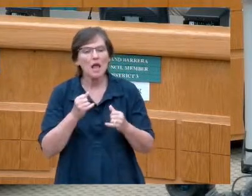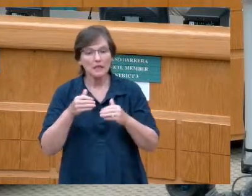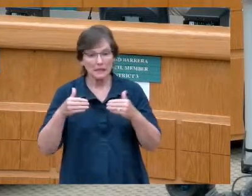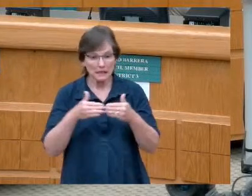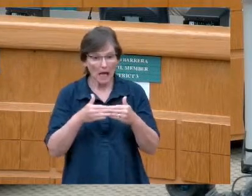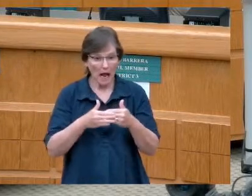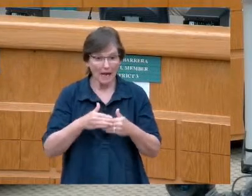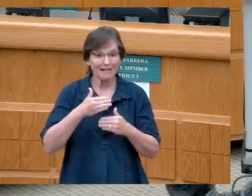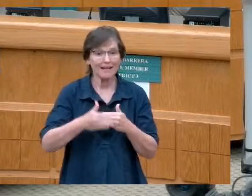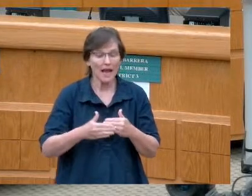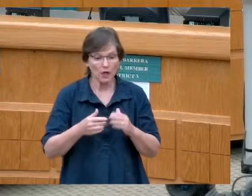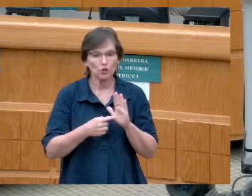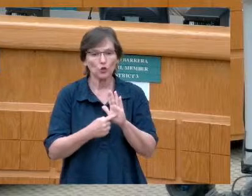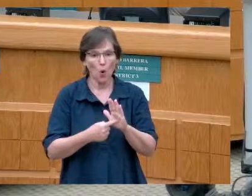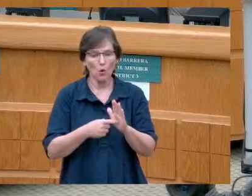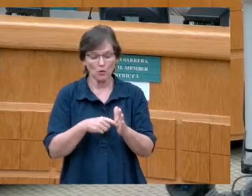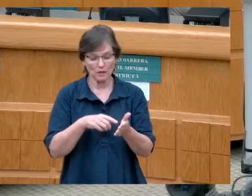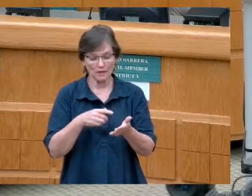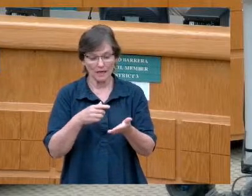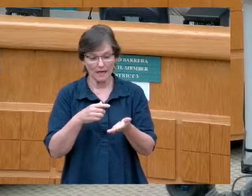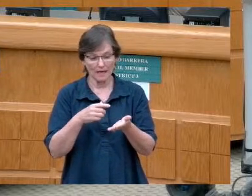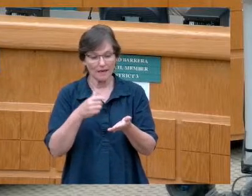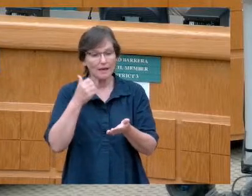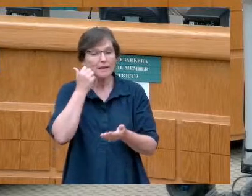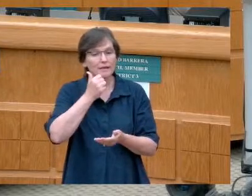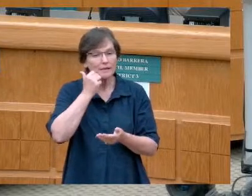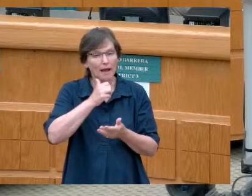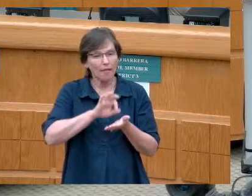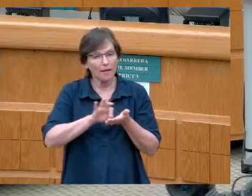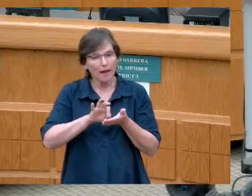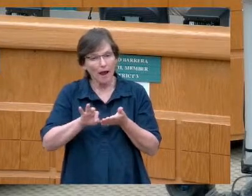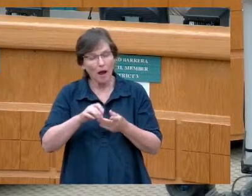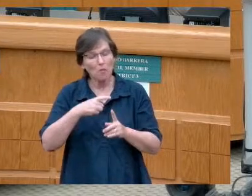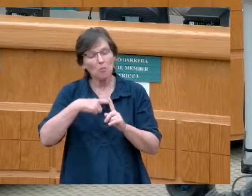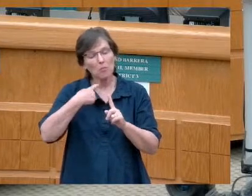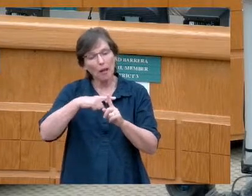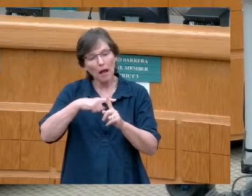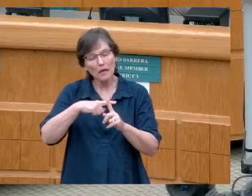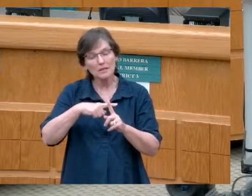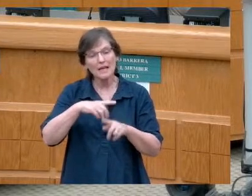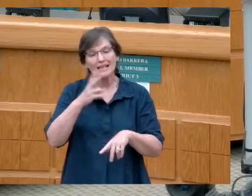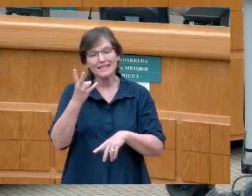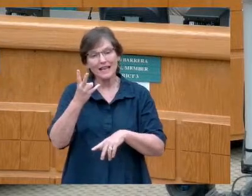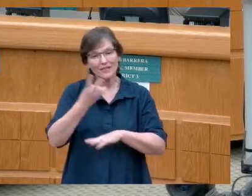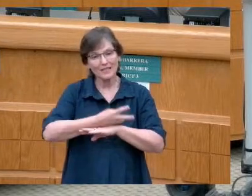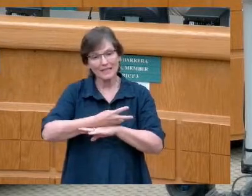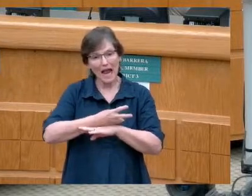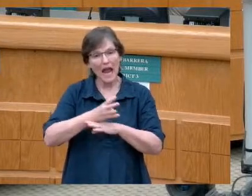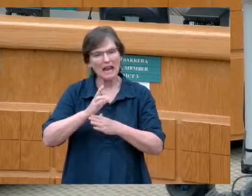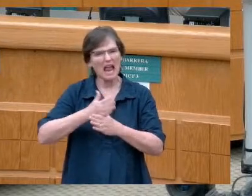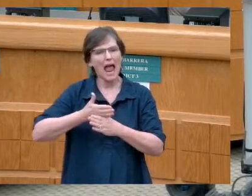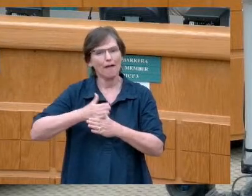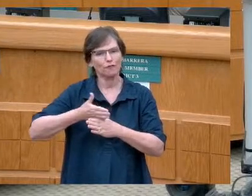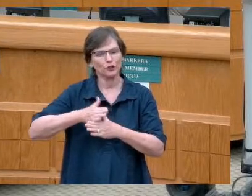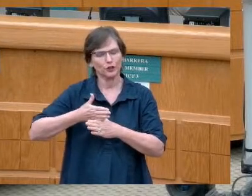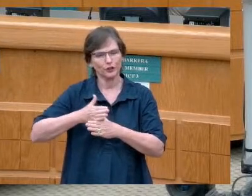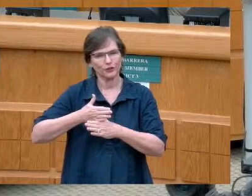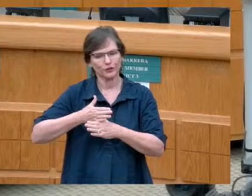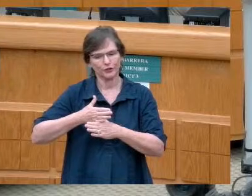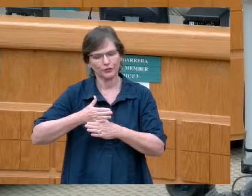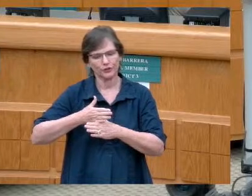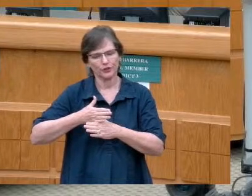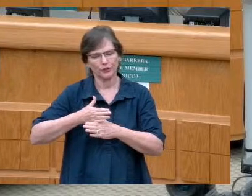as well as the running 7-day average. And you can see here that